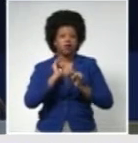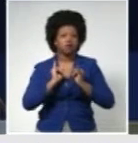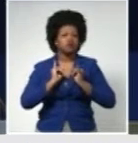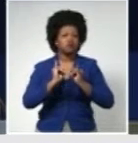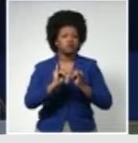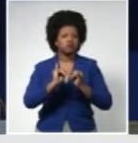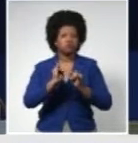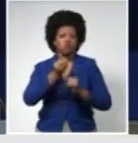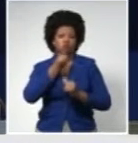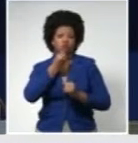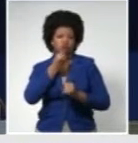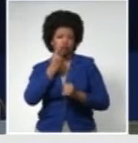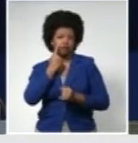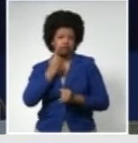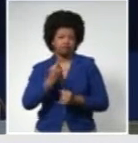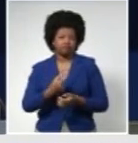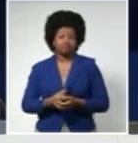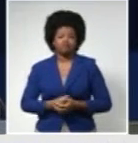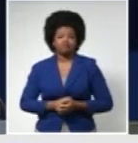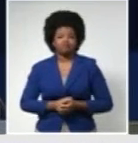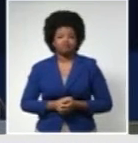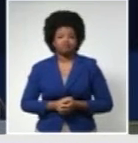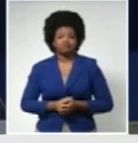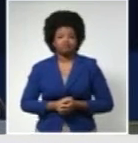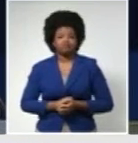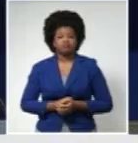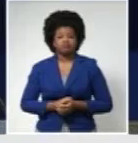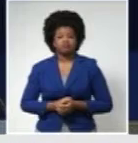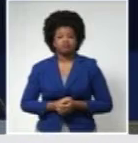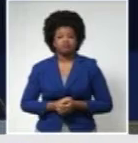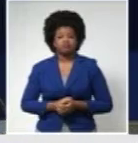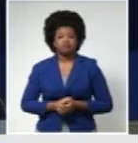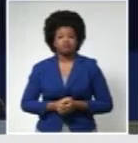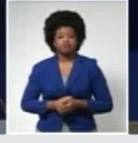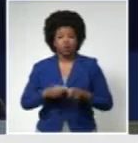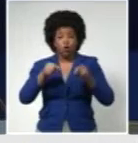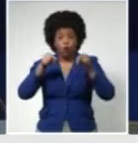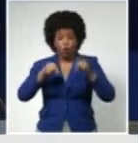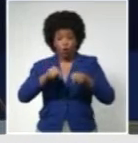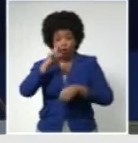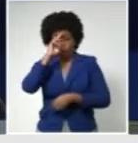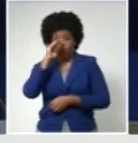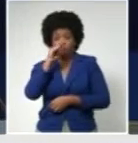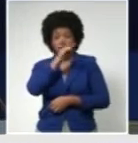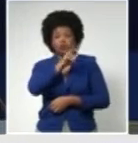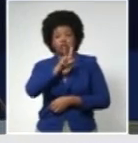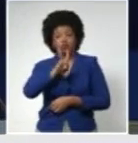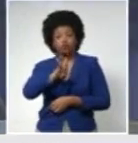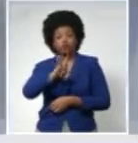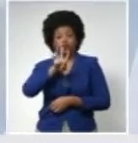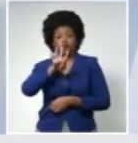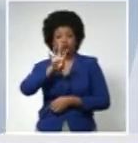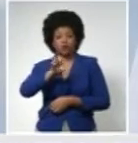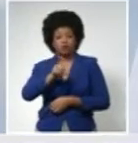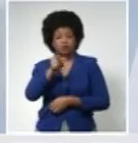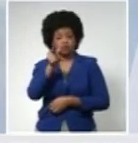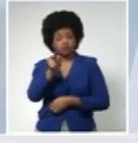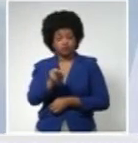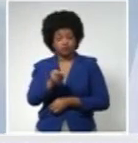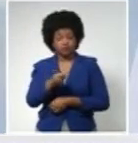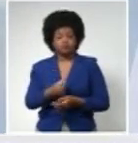Cuba has today 240 patients admitted in our hospitals, 10 in